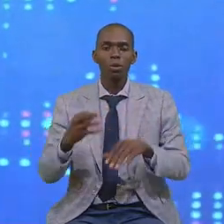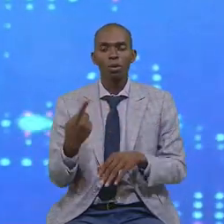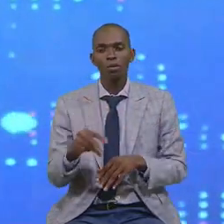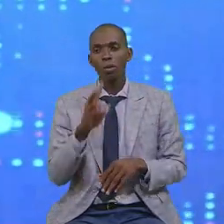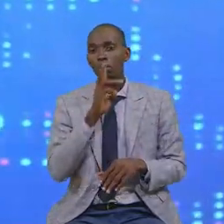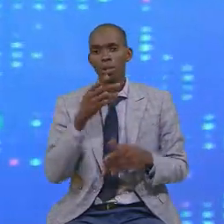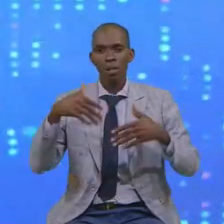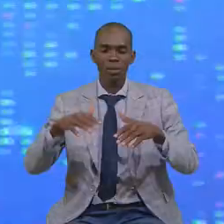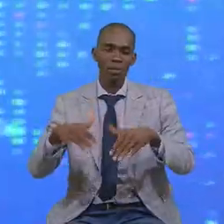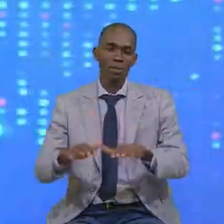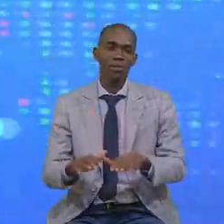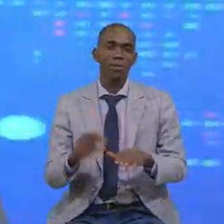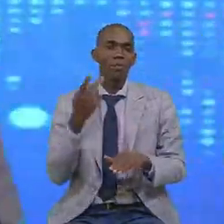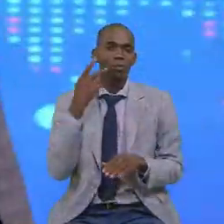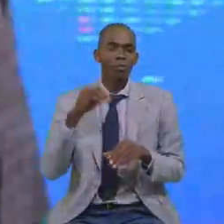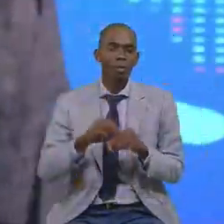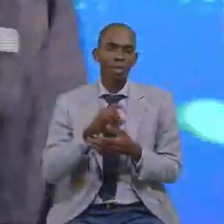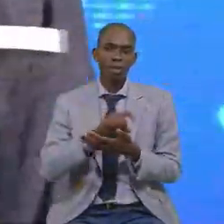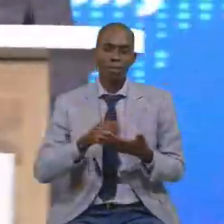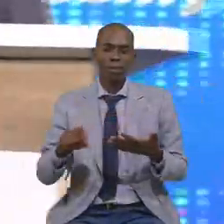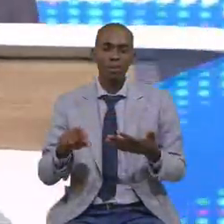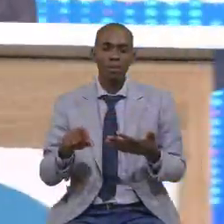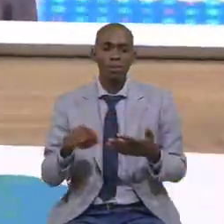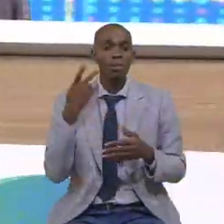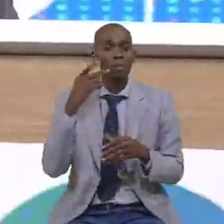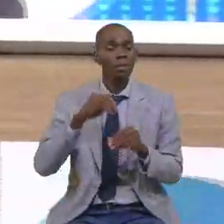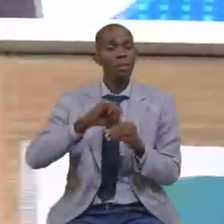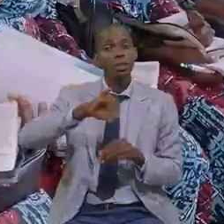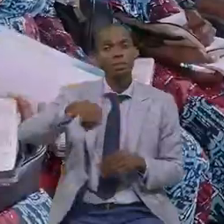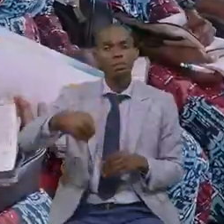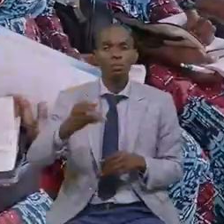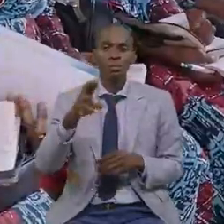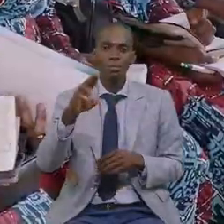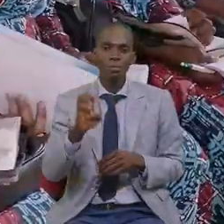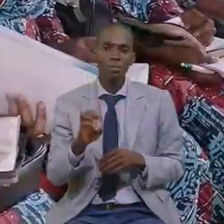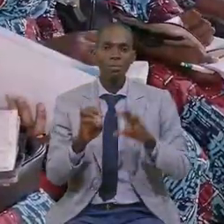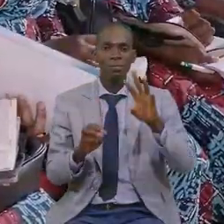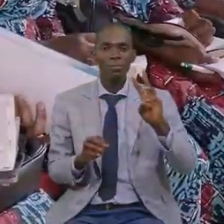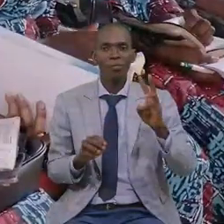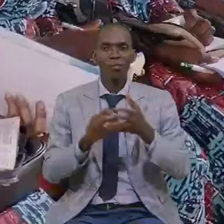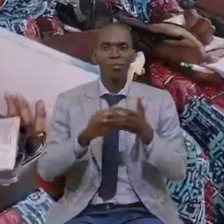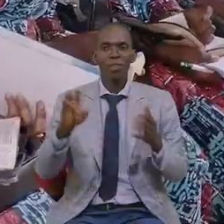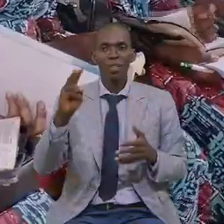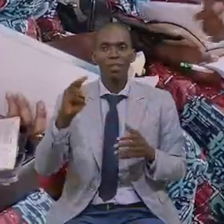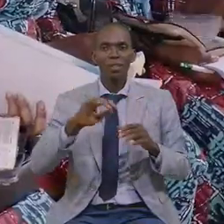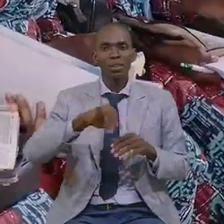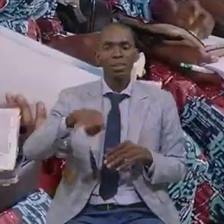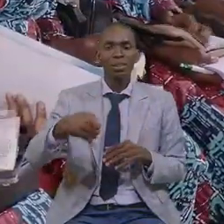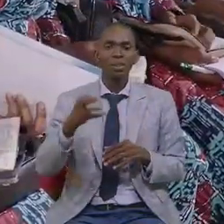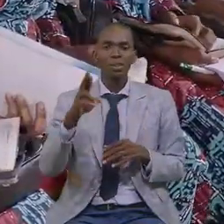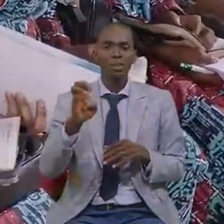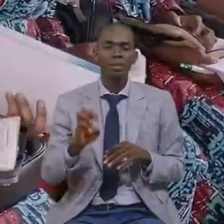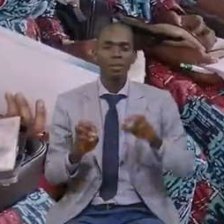It tells us in Jeremiah chapter 6 and verse 16. Jeremiah